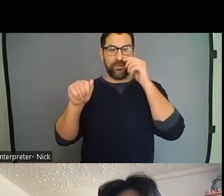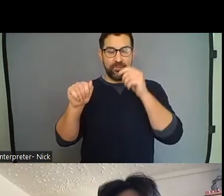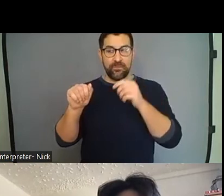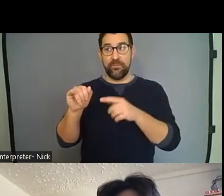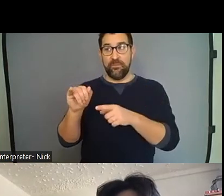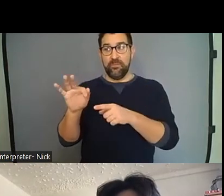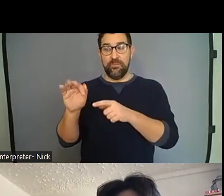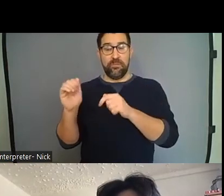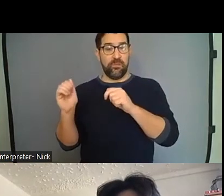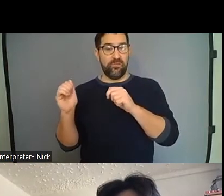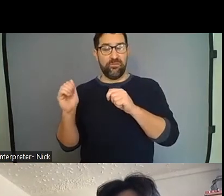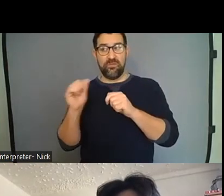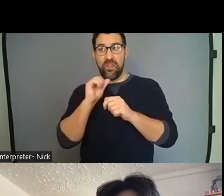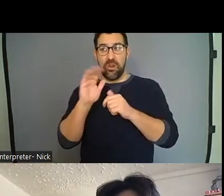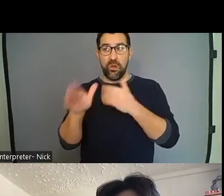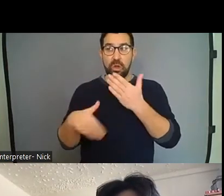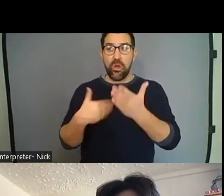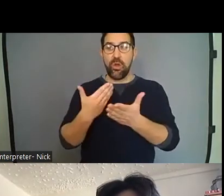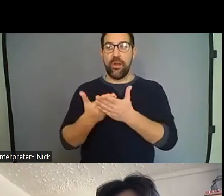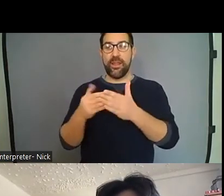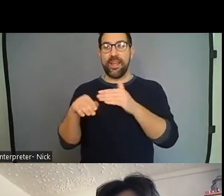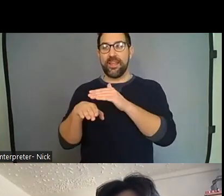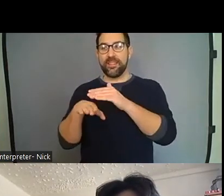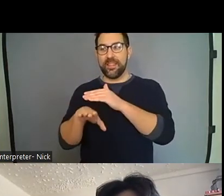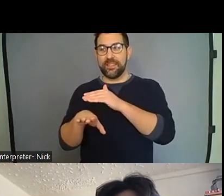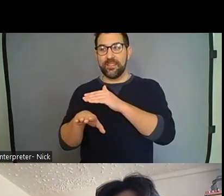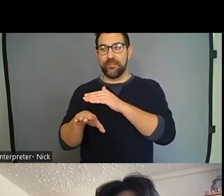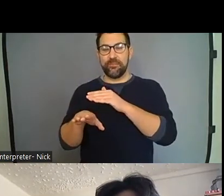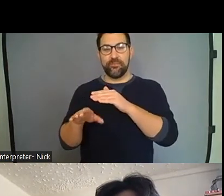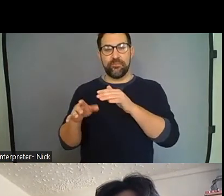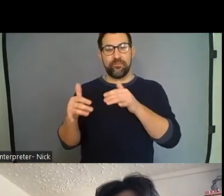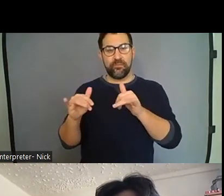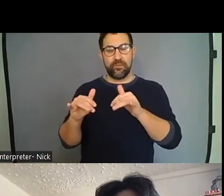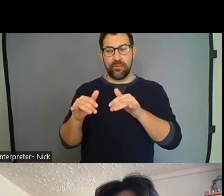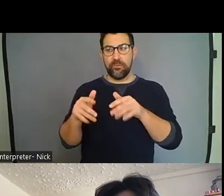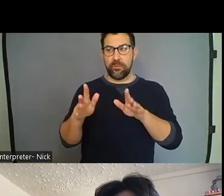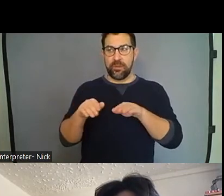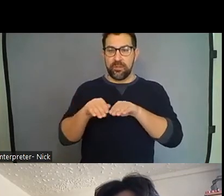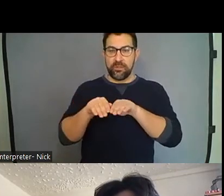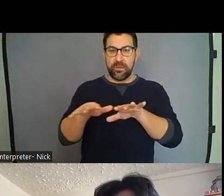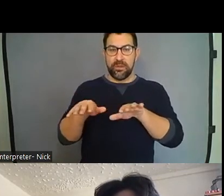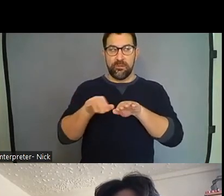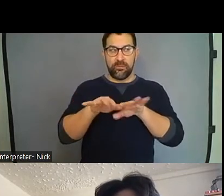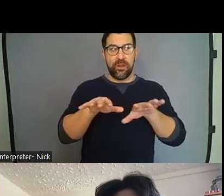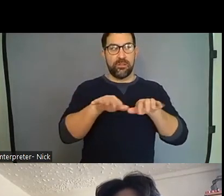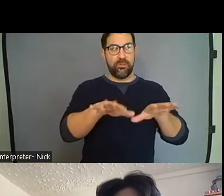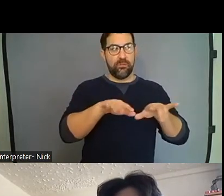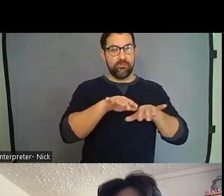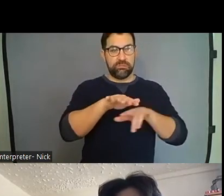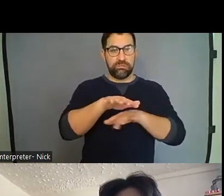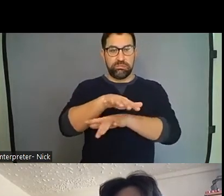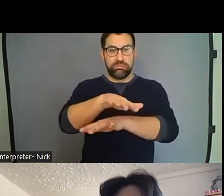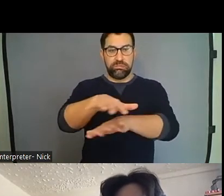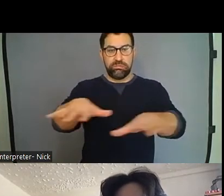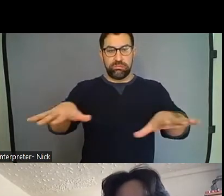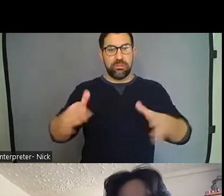don't all have a way to access that, that could still allow it to spread from student to student and help us